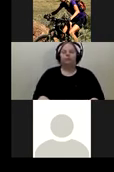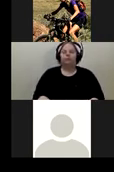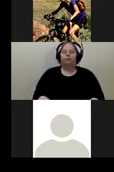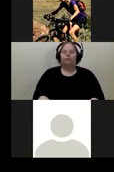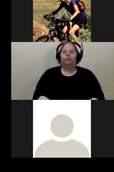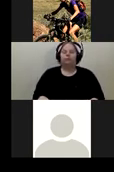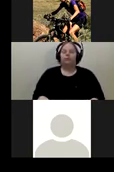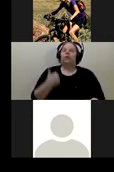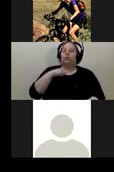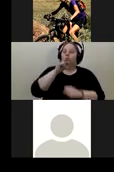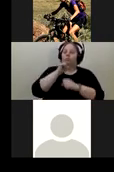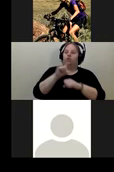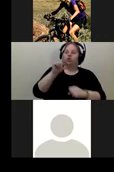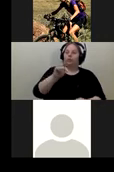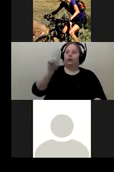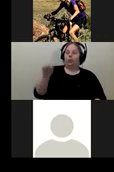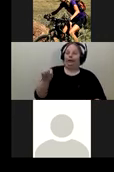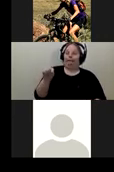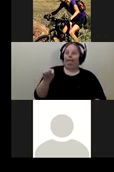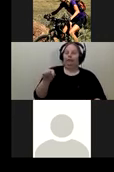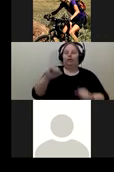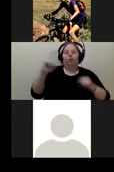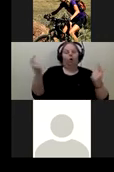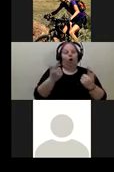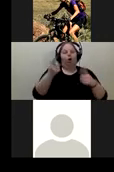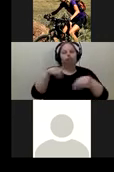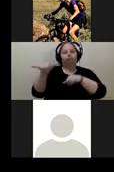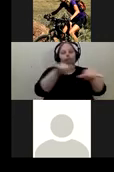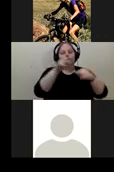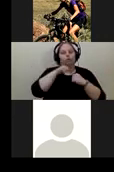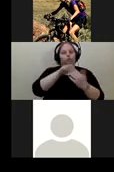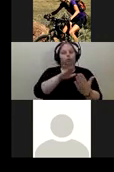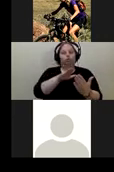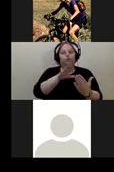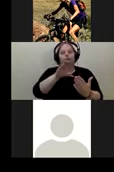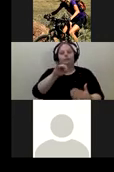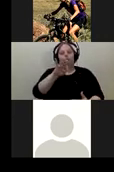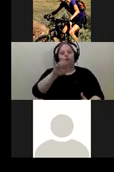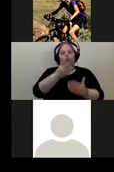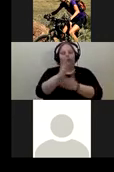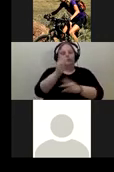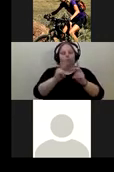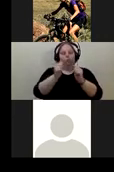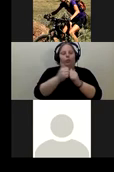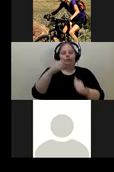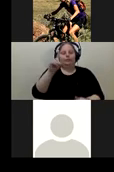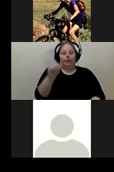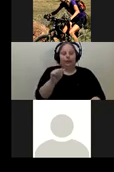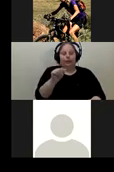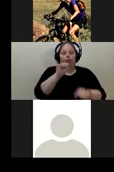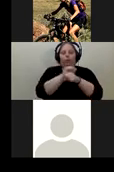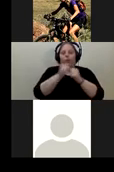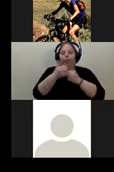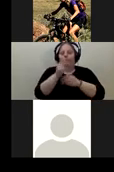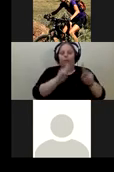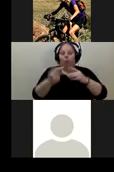we're approaching in 2020, we should all be approaching the civil rights of people with disabilities and working with people with